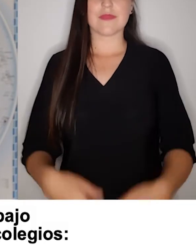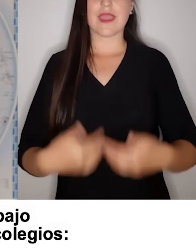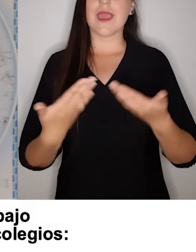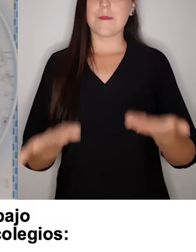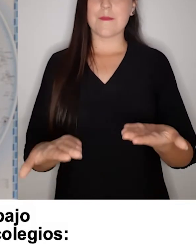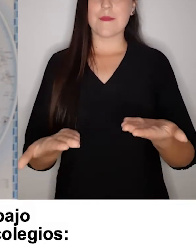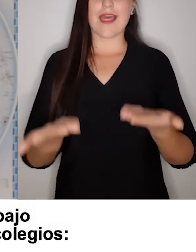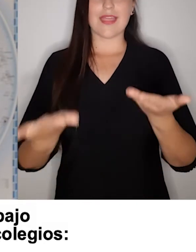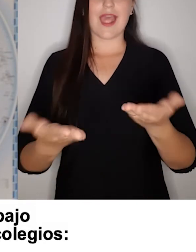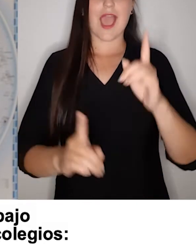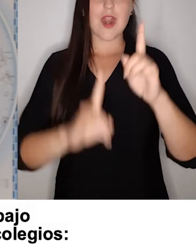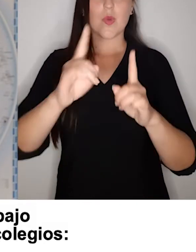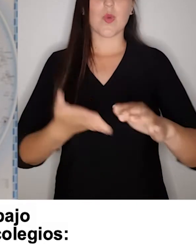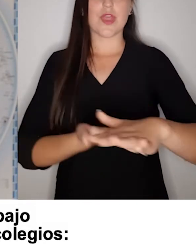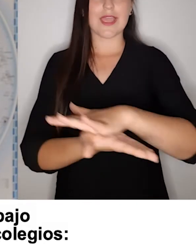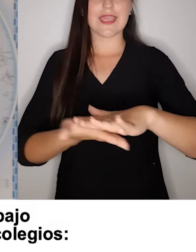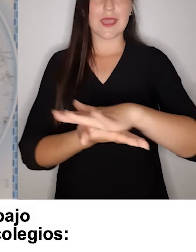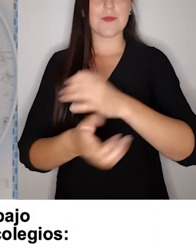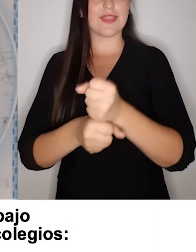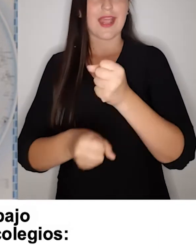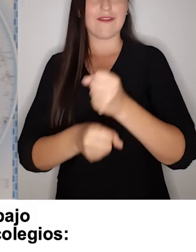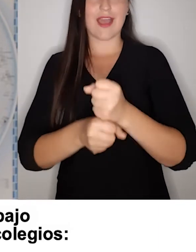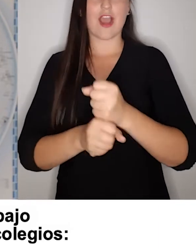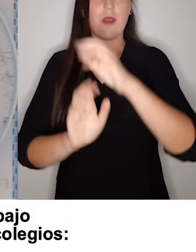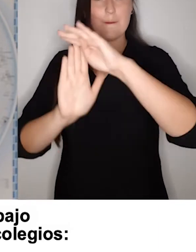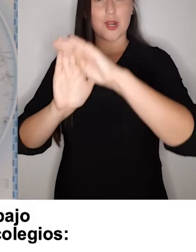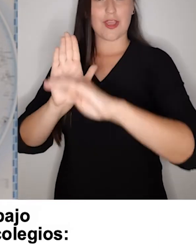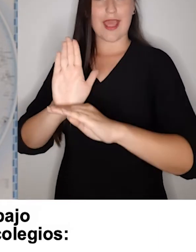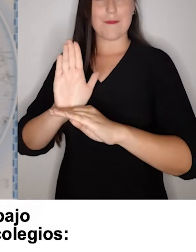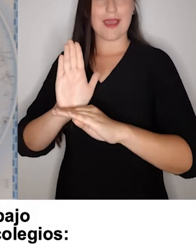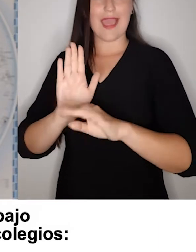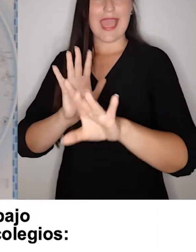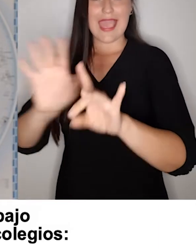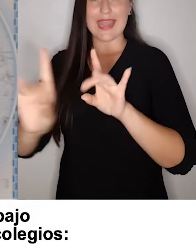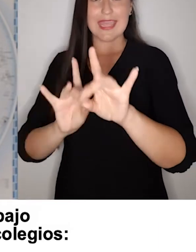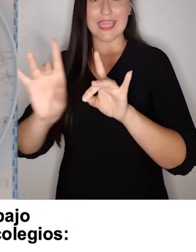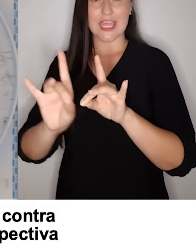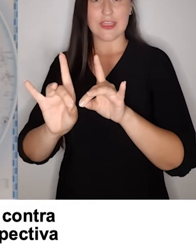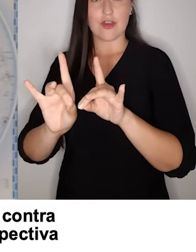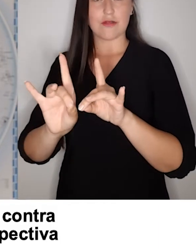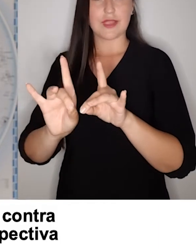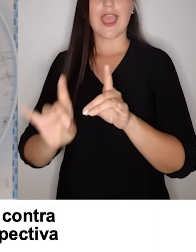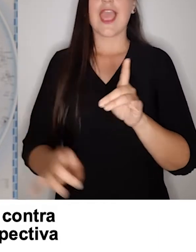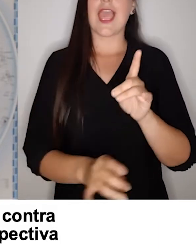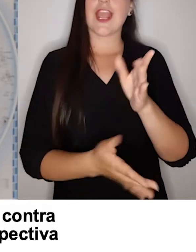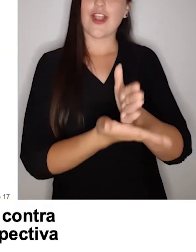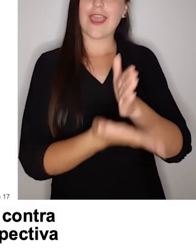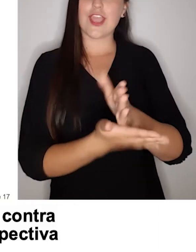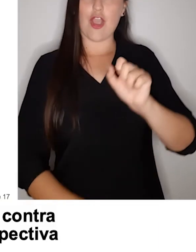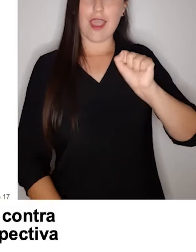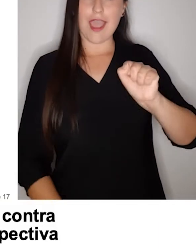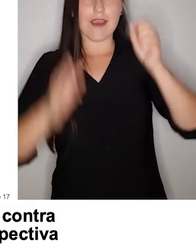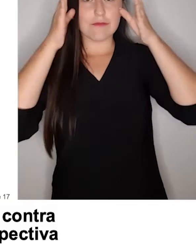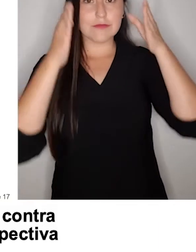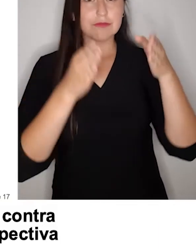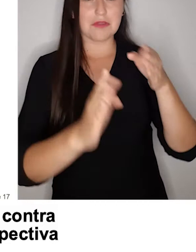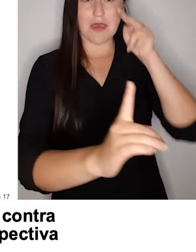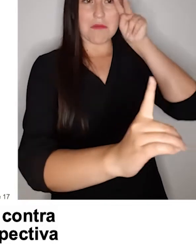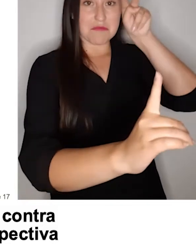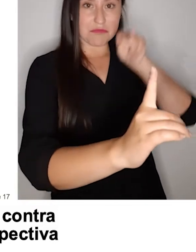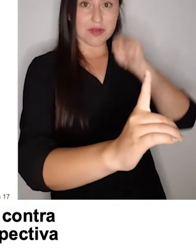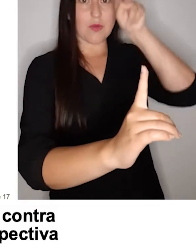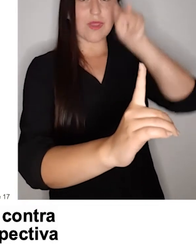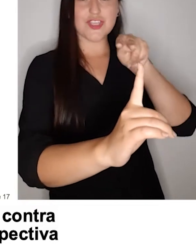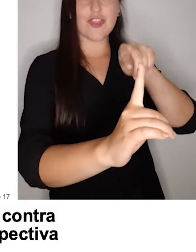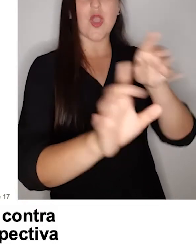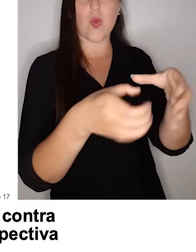To give you some examples of Dembra work that schools have done or chosen to work on, School A focused on prejudices